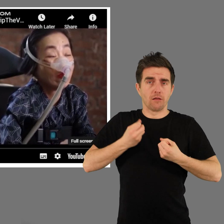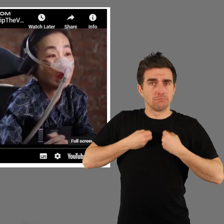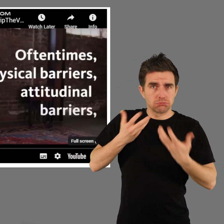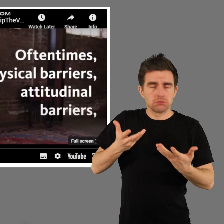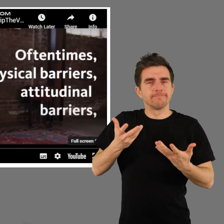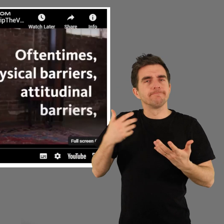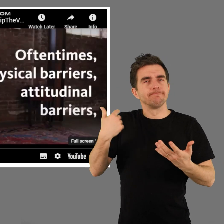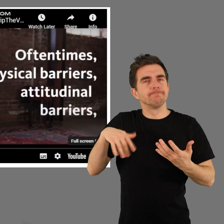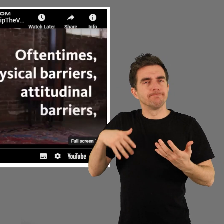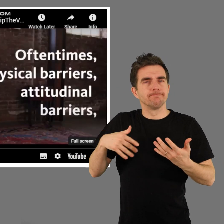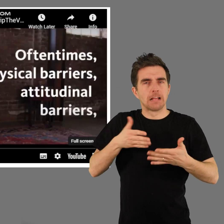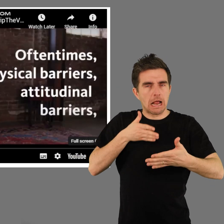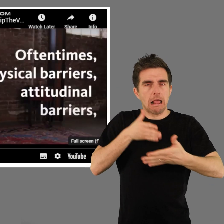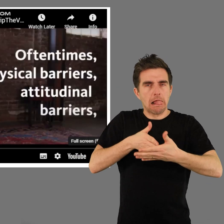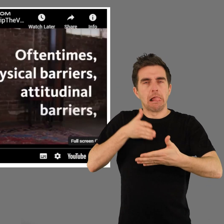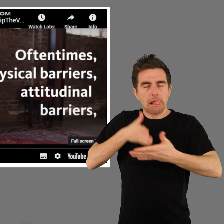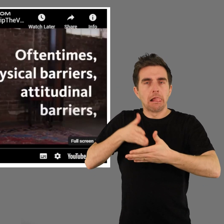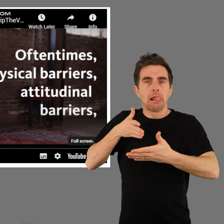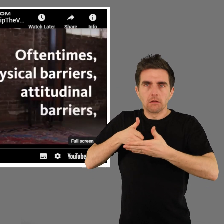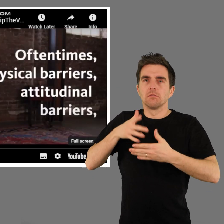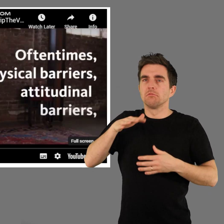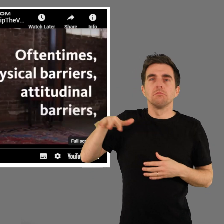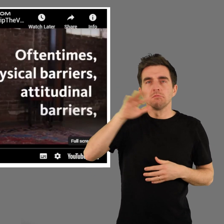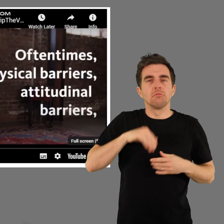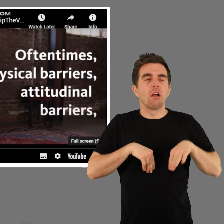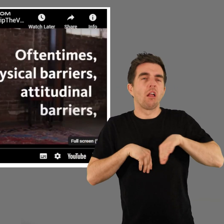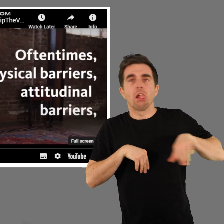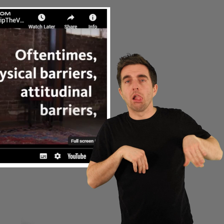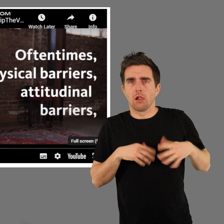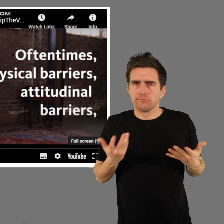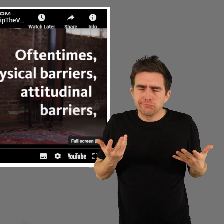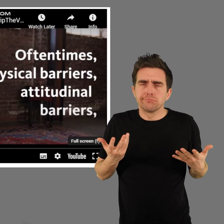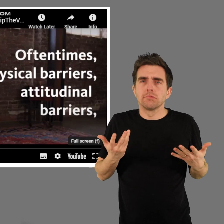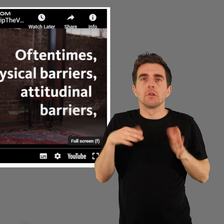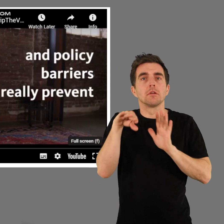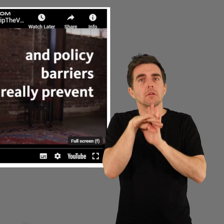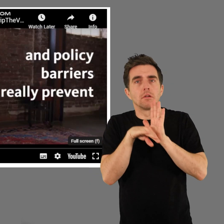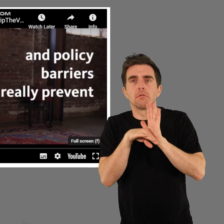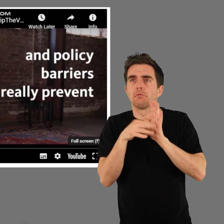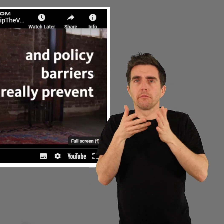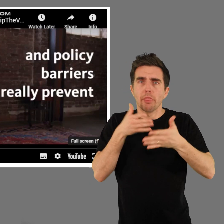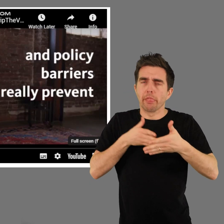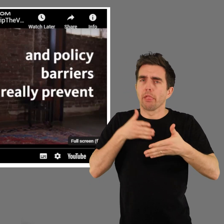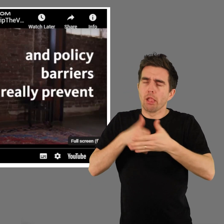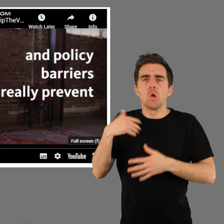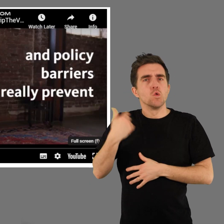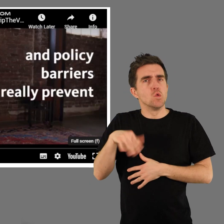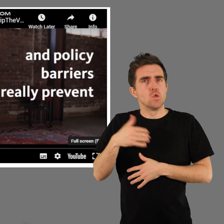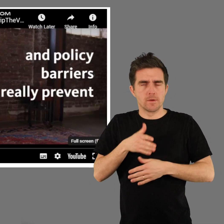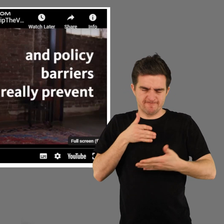heard. Oftentimes, physical barriers, attitudinal barriers, and policy